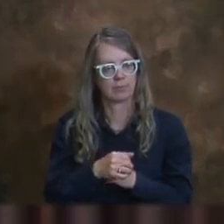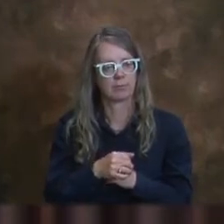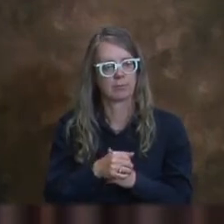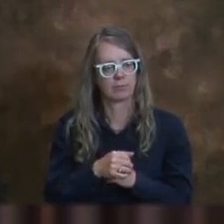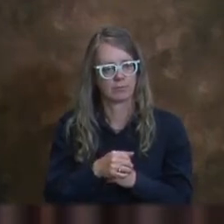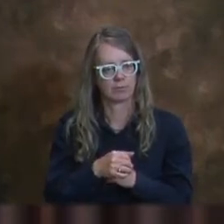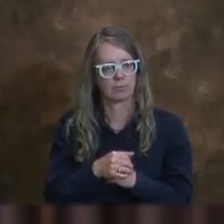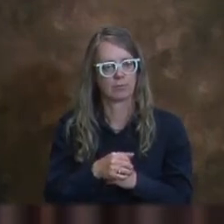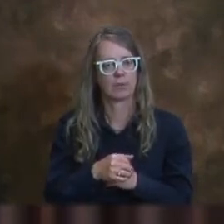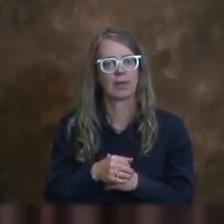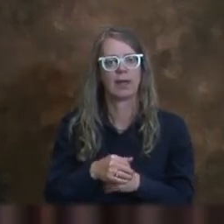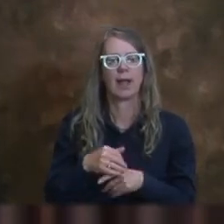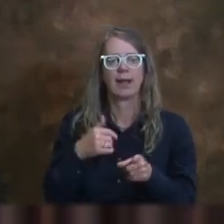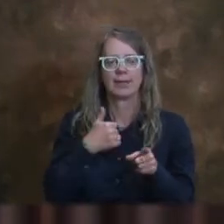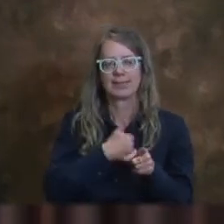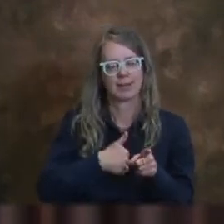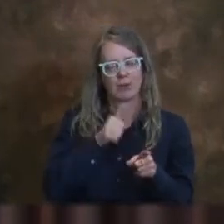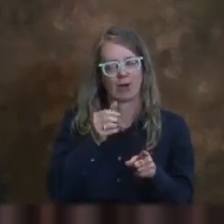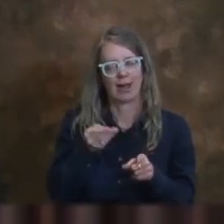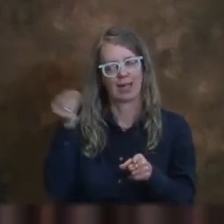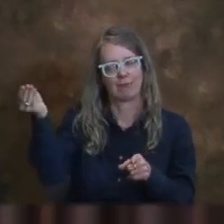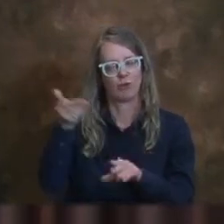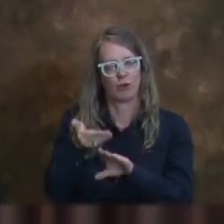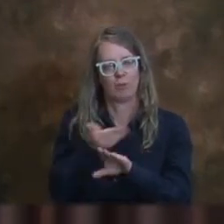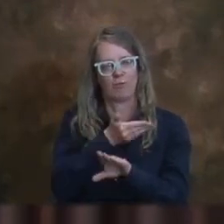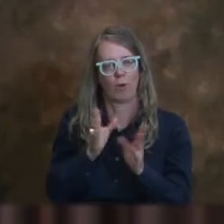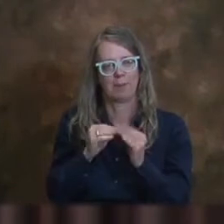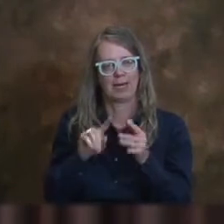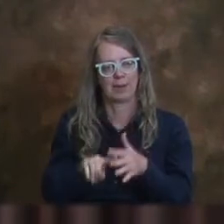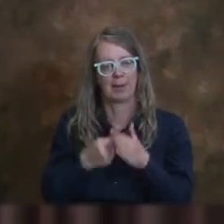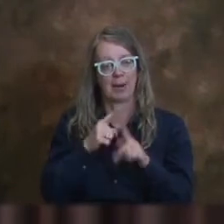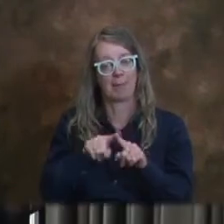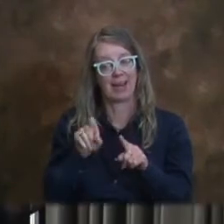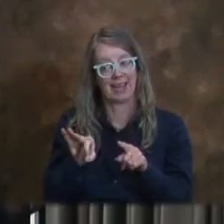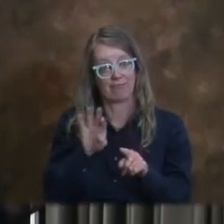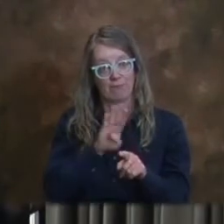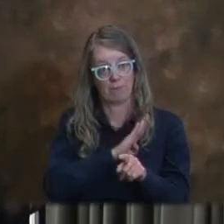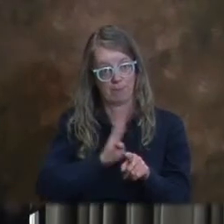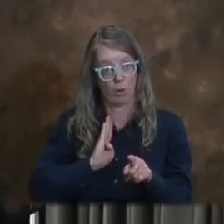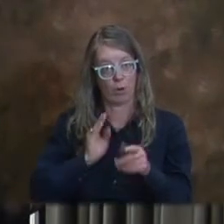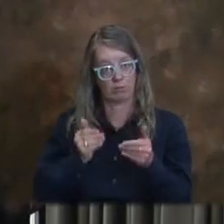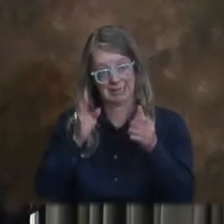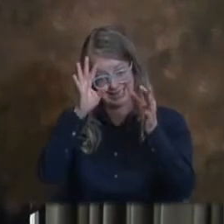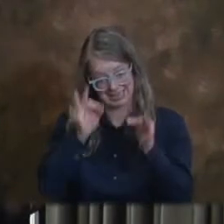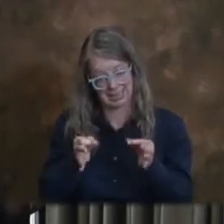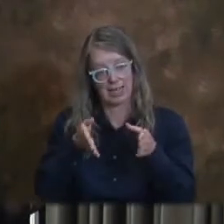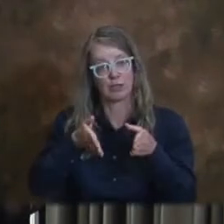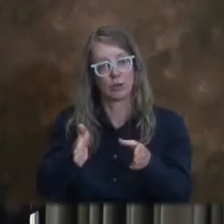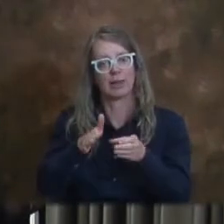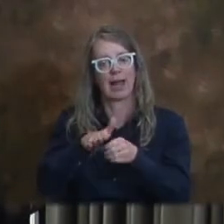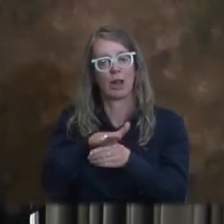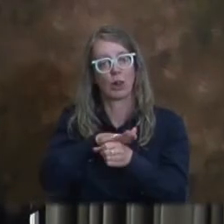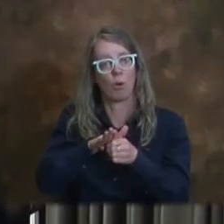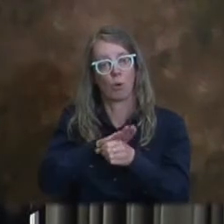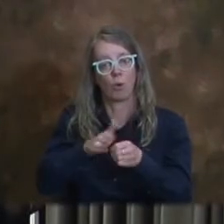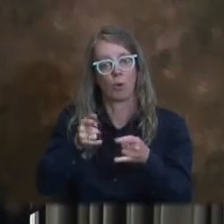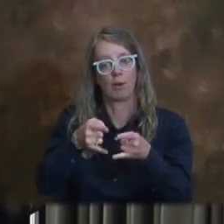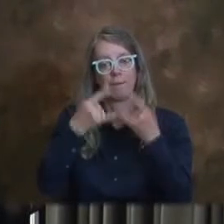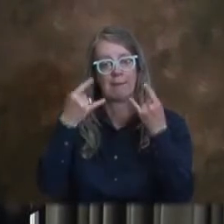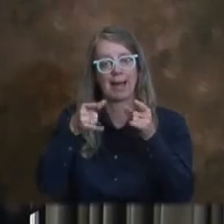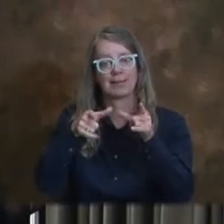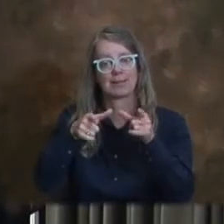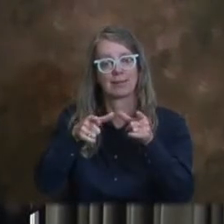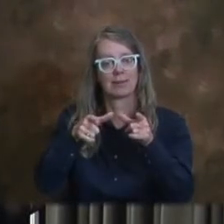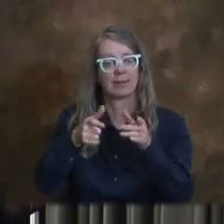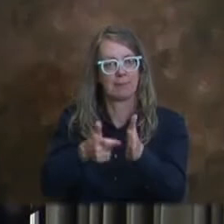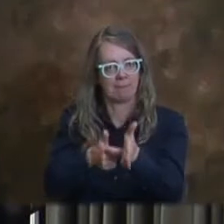I didn't get this to you, Mr. Chairman, before the meeting, but if the board does decide to let the local mandate expire at noon tomorrow, then it